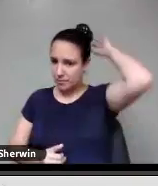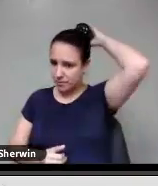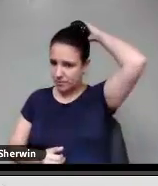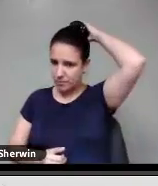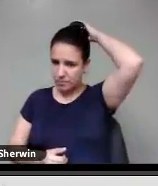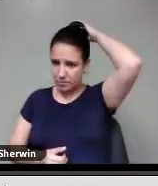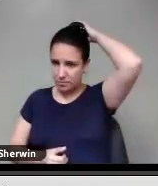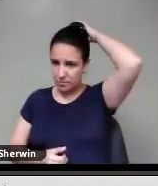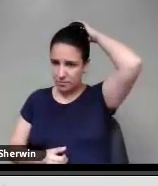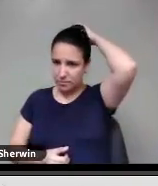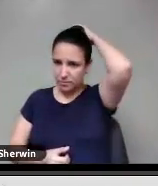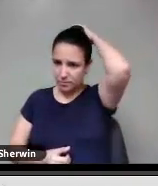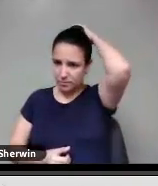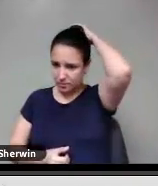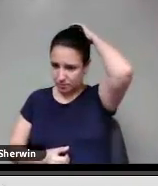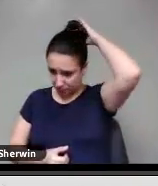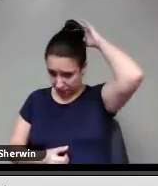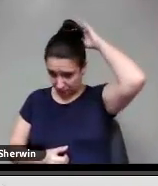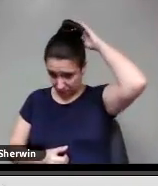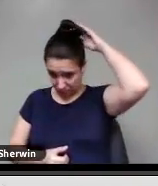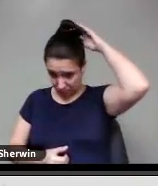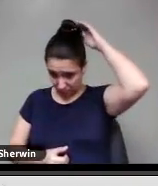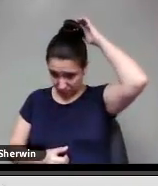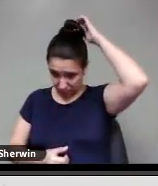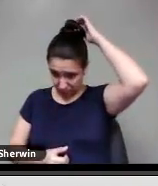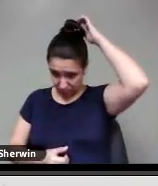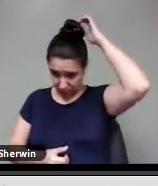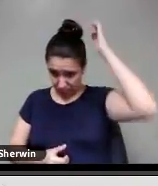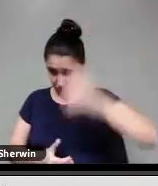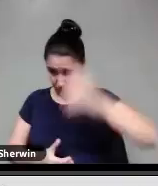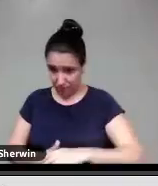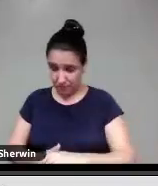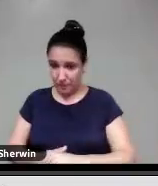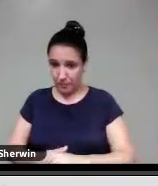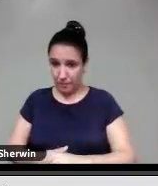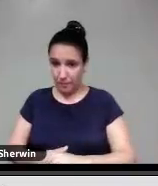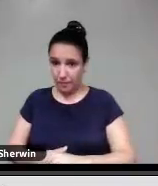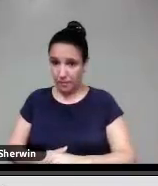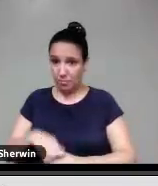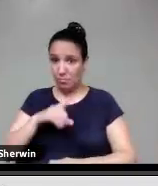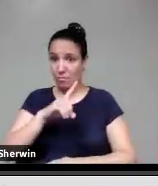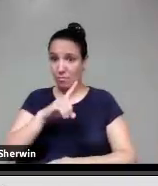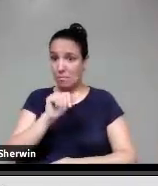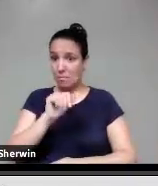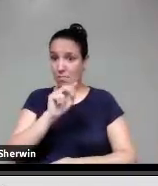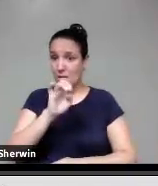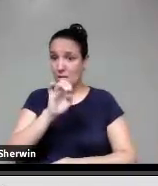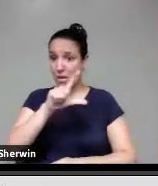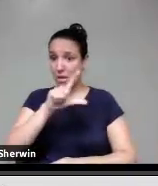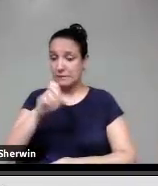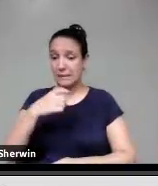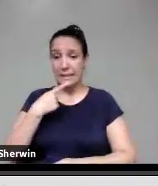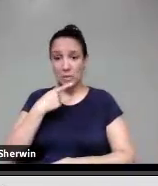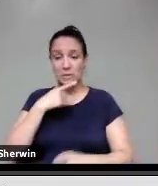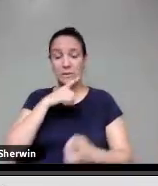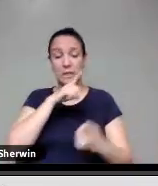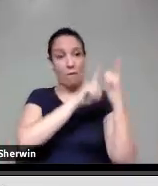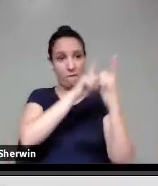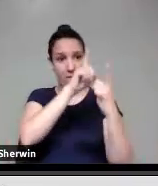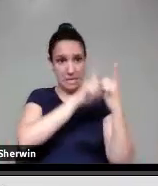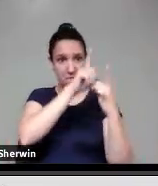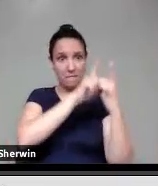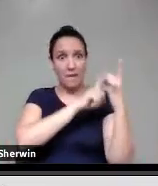well. Darn, I wish this wouldn't skip over so easy. Okay, let's see. Works well if the question and answer is specific so the conversation doesn't go